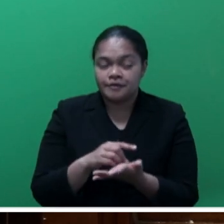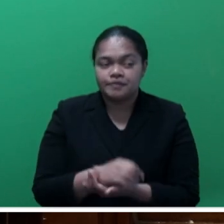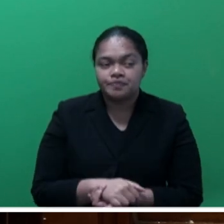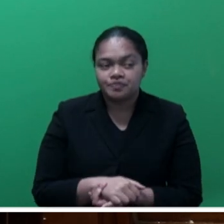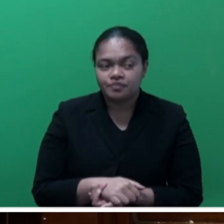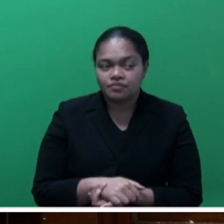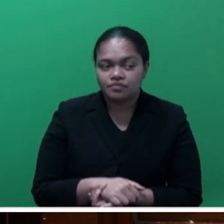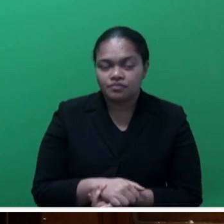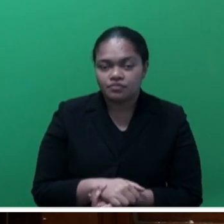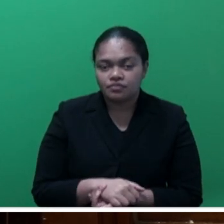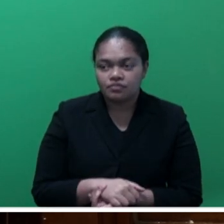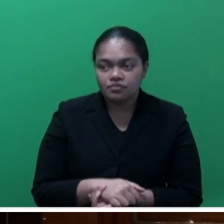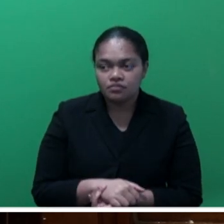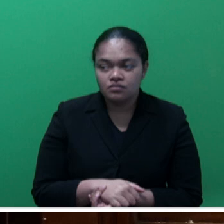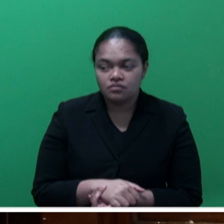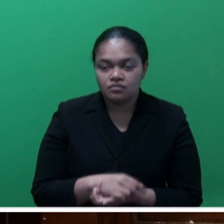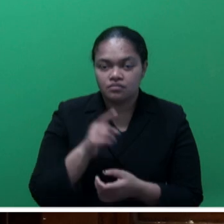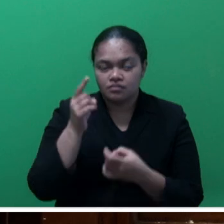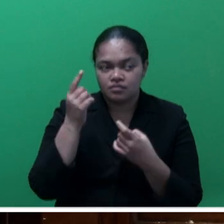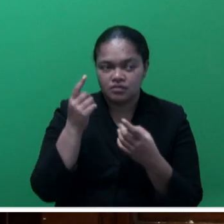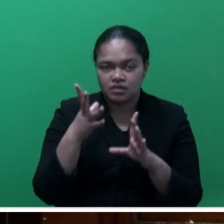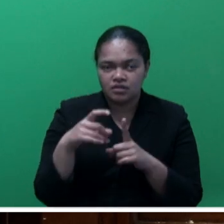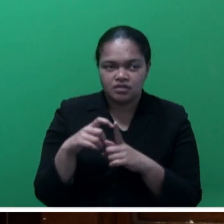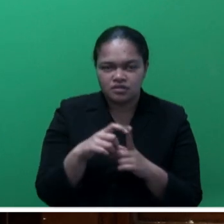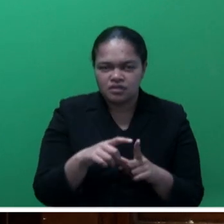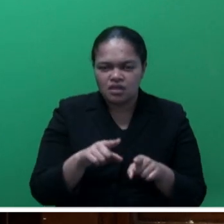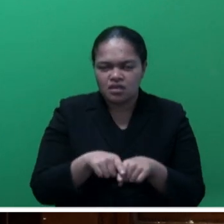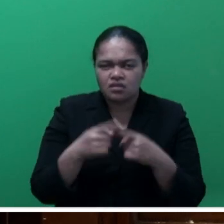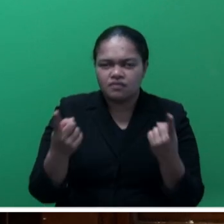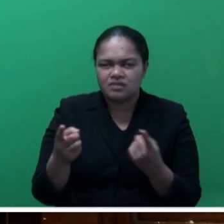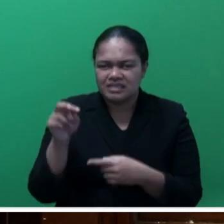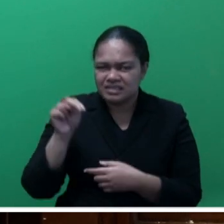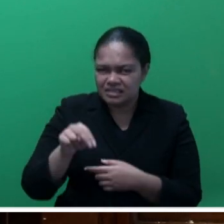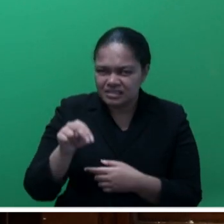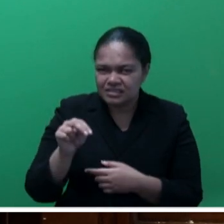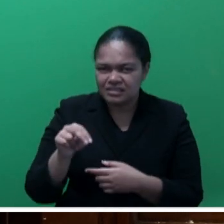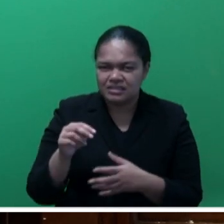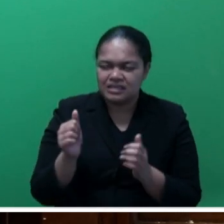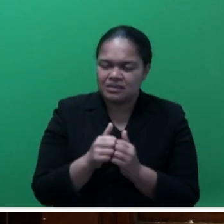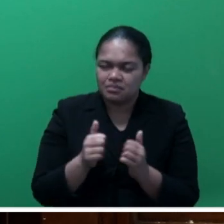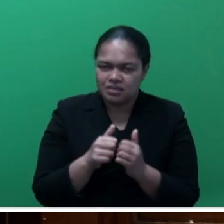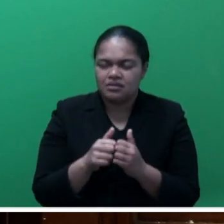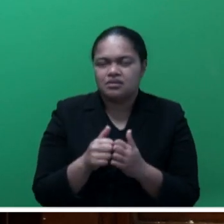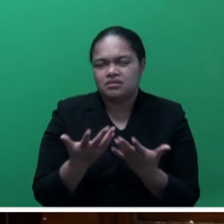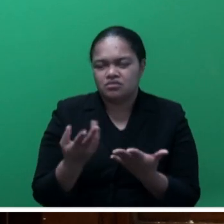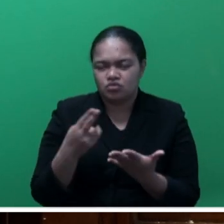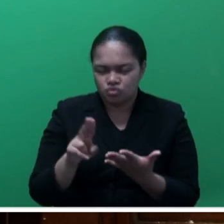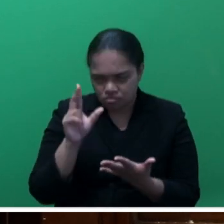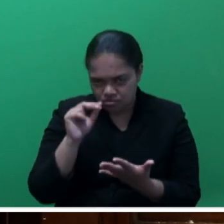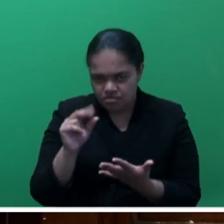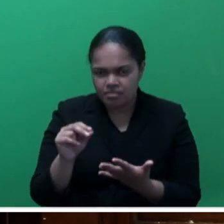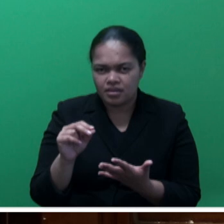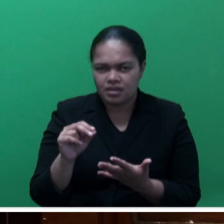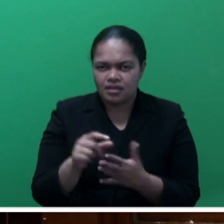It lacks the definitions and differentiations that needed in many cases to enable